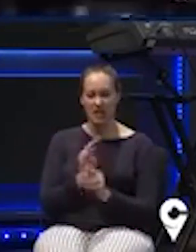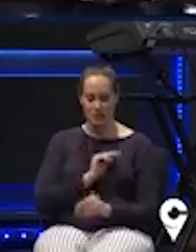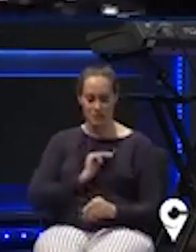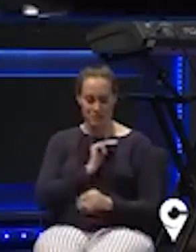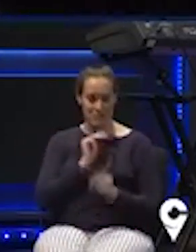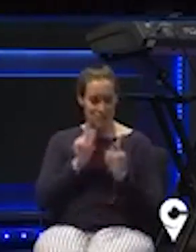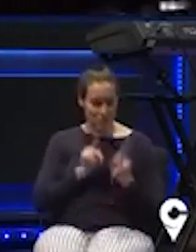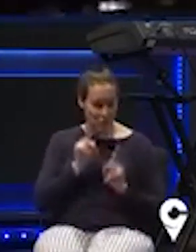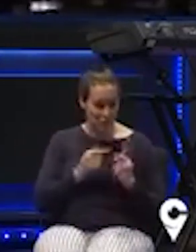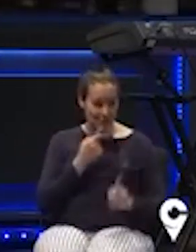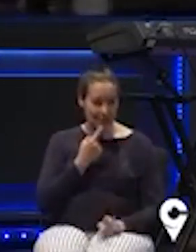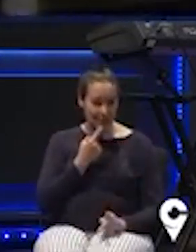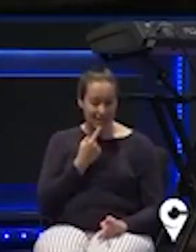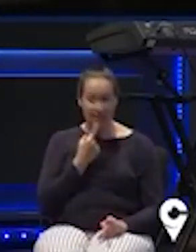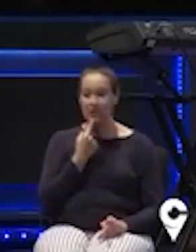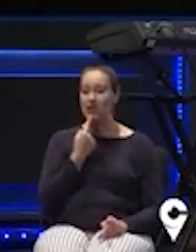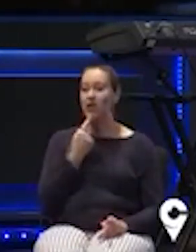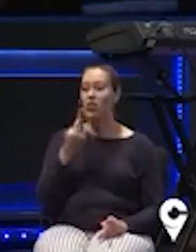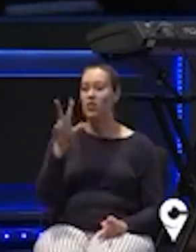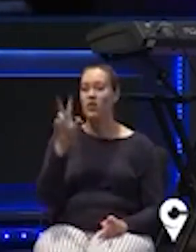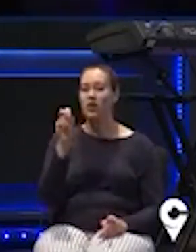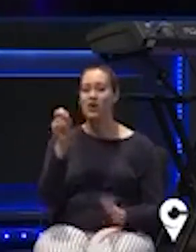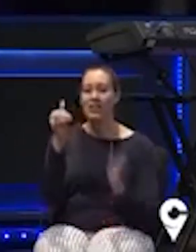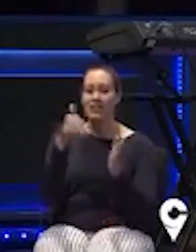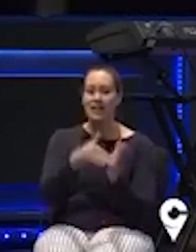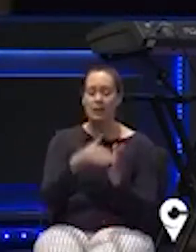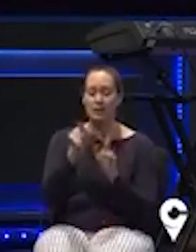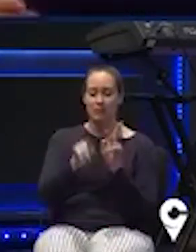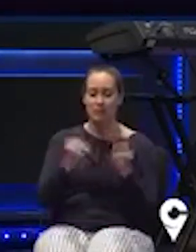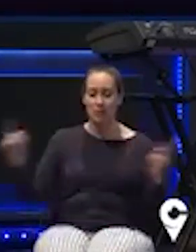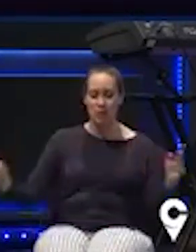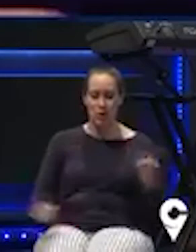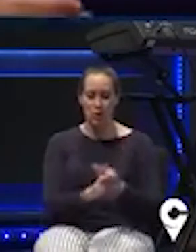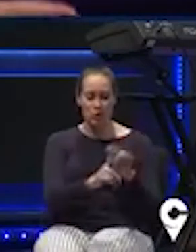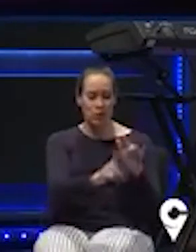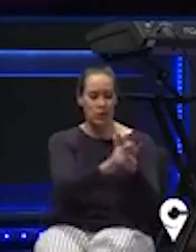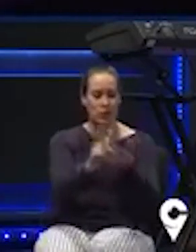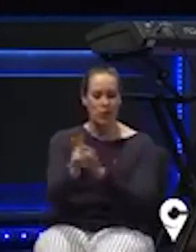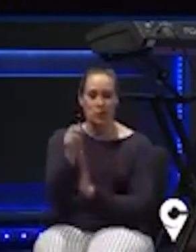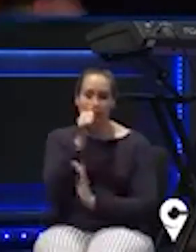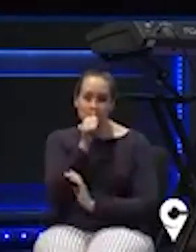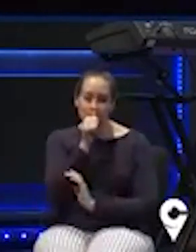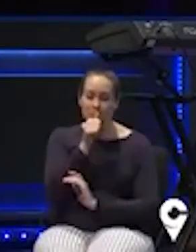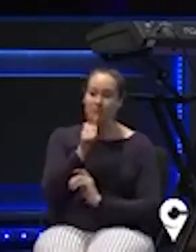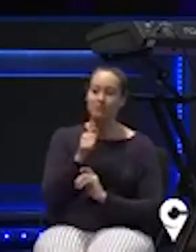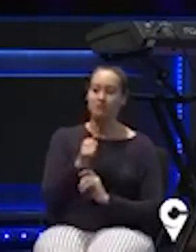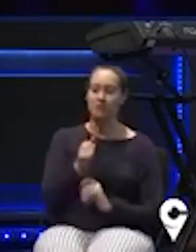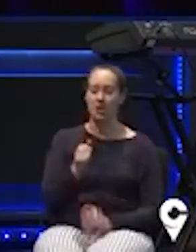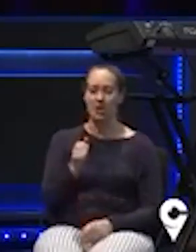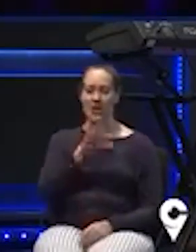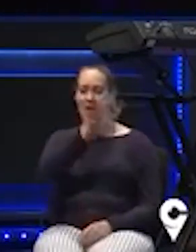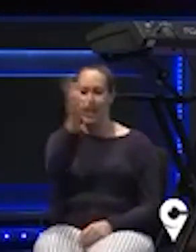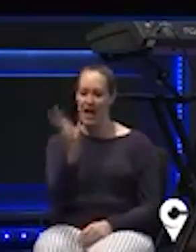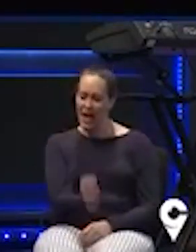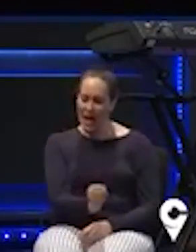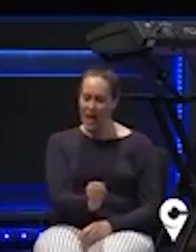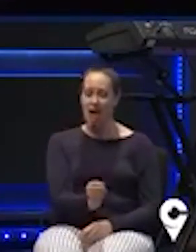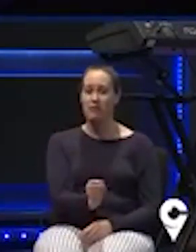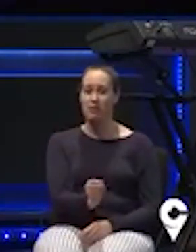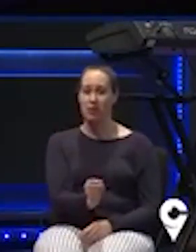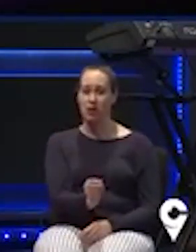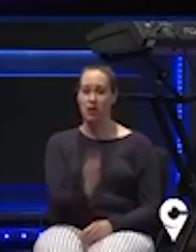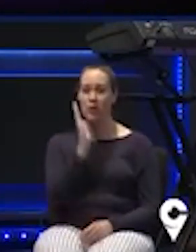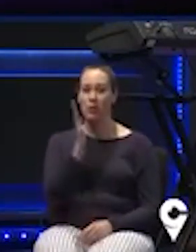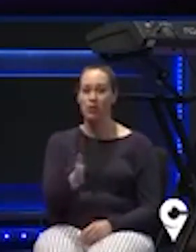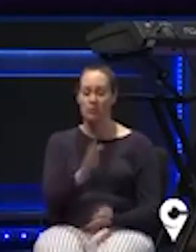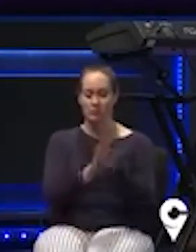day are coming to a salvation knowledge of Jesus Christ in China. They will tell us Africa will be a Christian continent inside the next 2 decades.